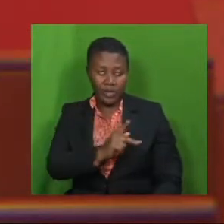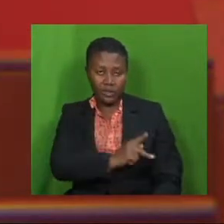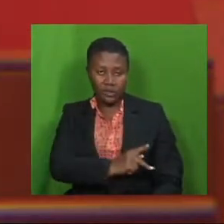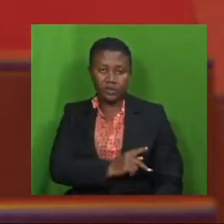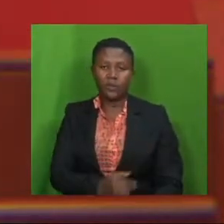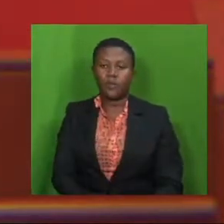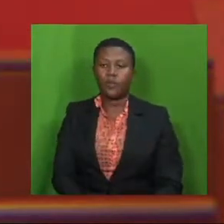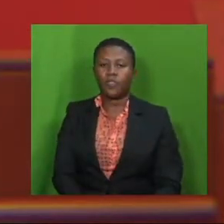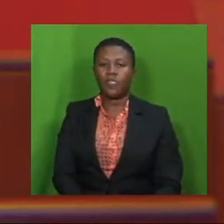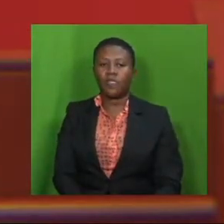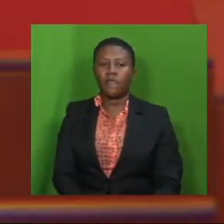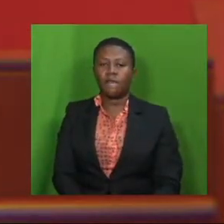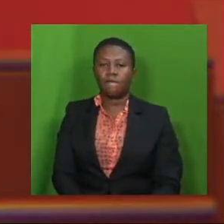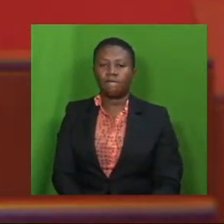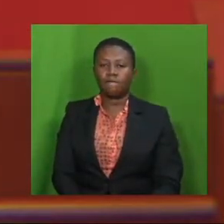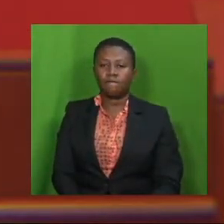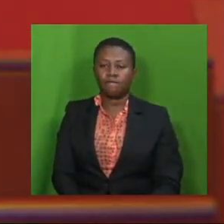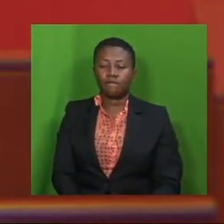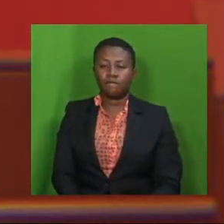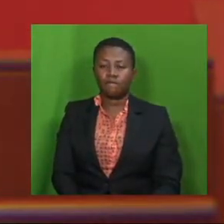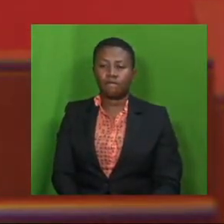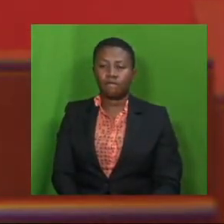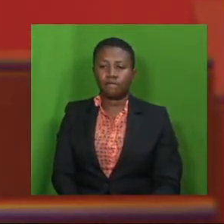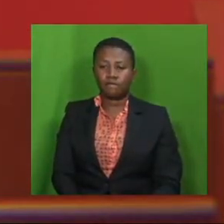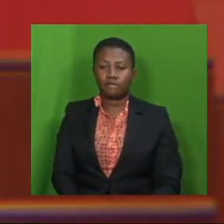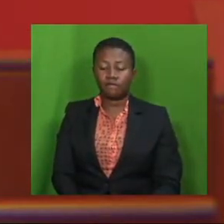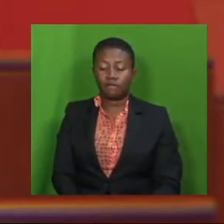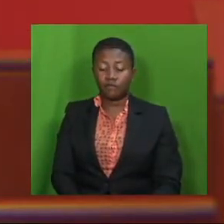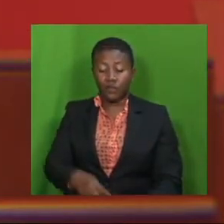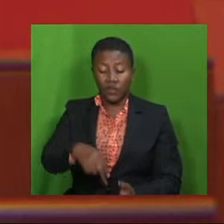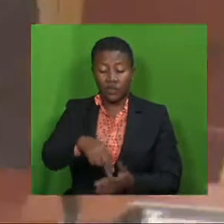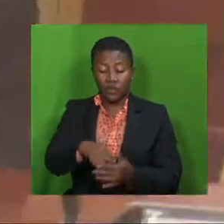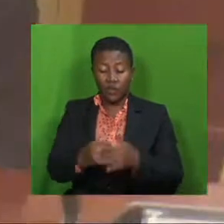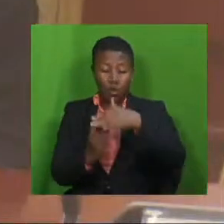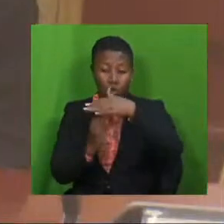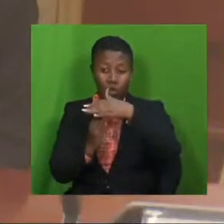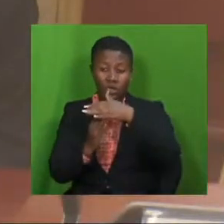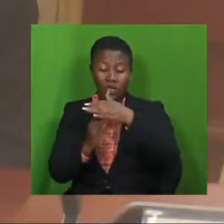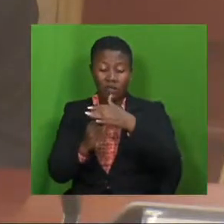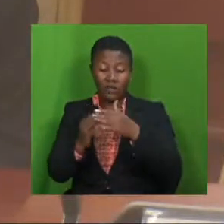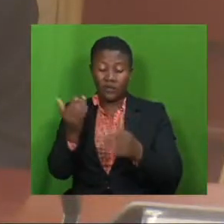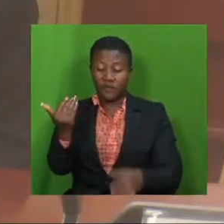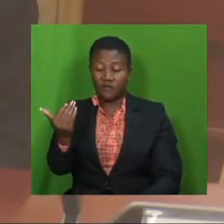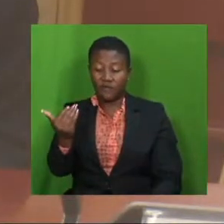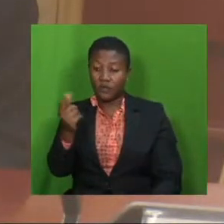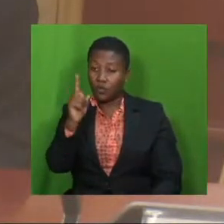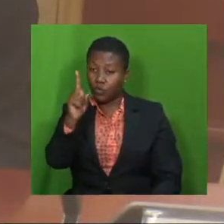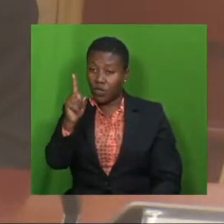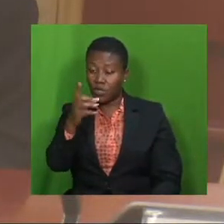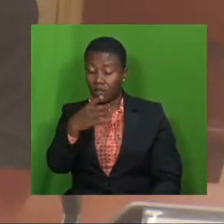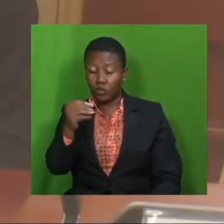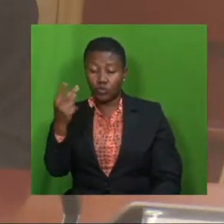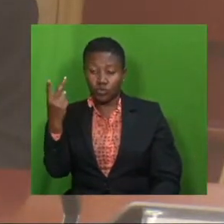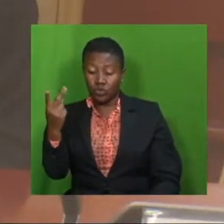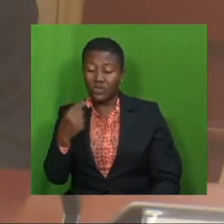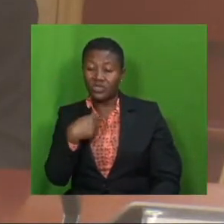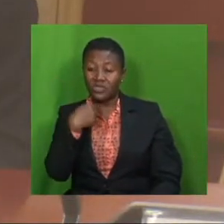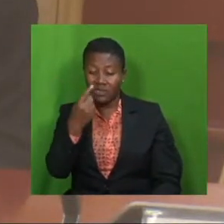Once again, honorable members, Standing Order 15.1 and 2 states, and I